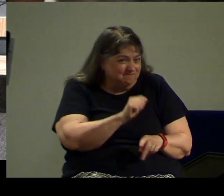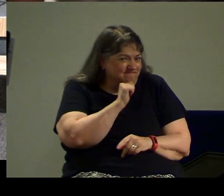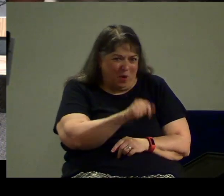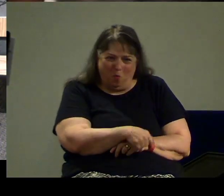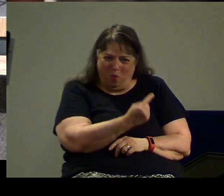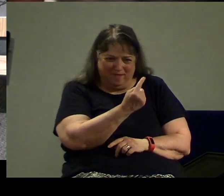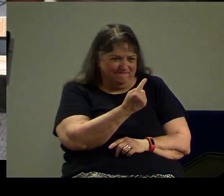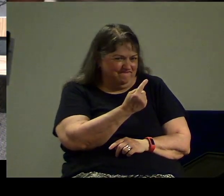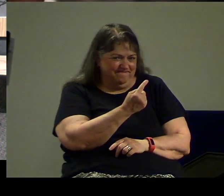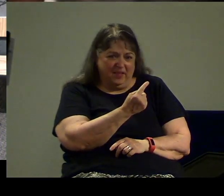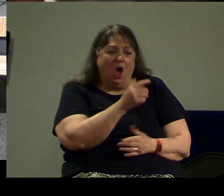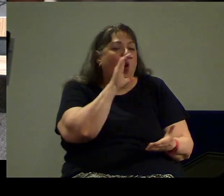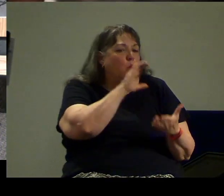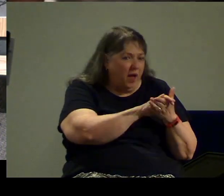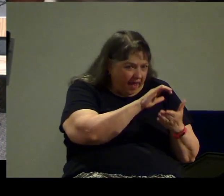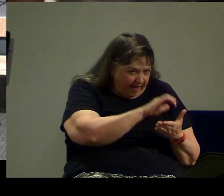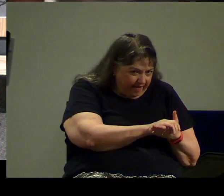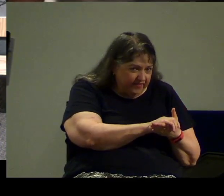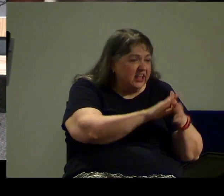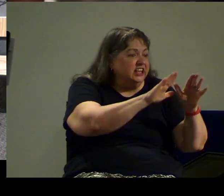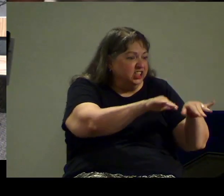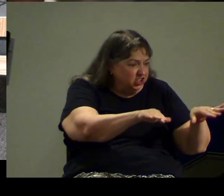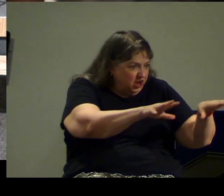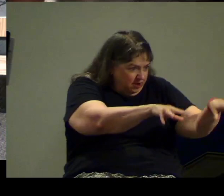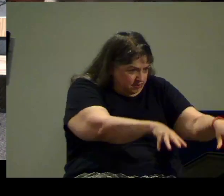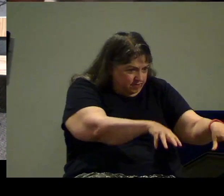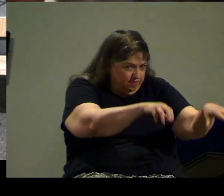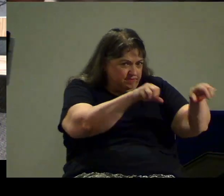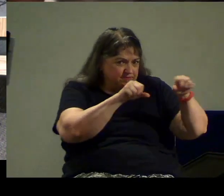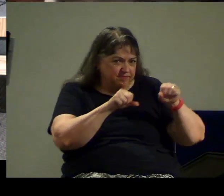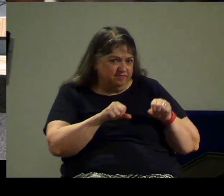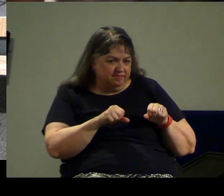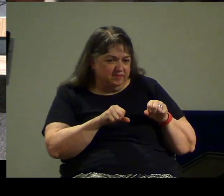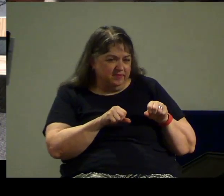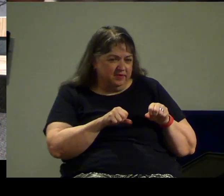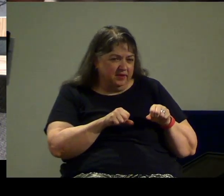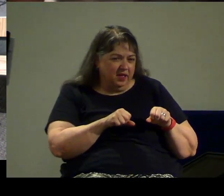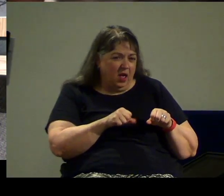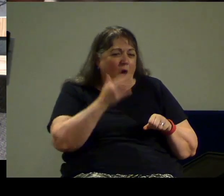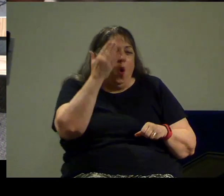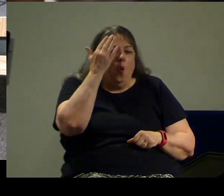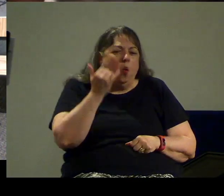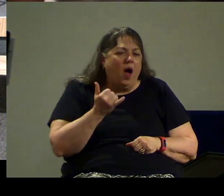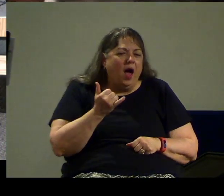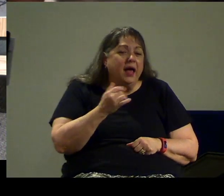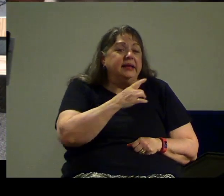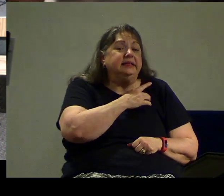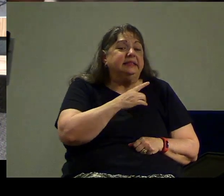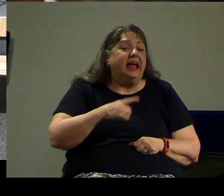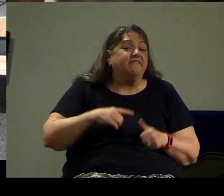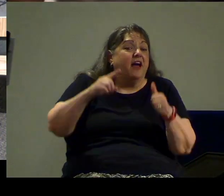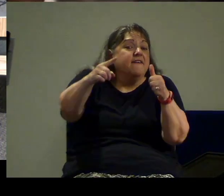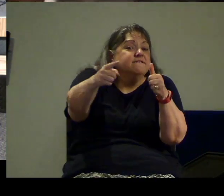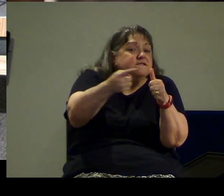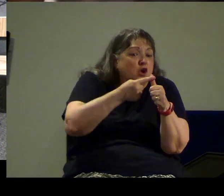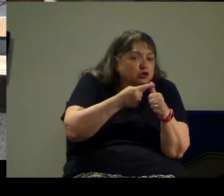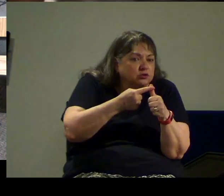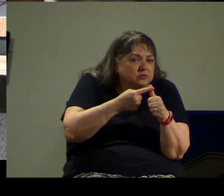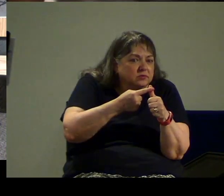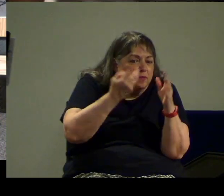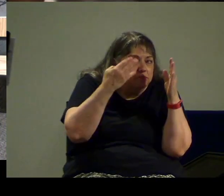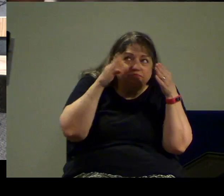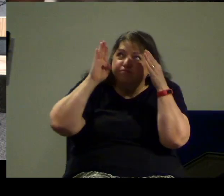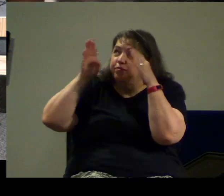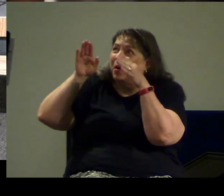their children, everyone. Why? Because if David didn't inquire of the Lord, if David